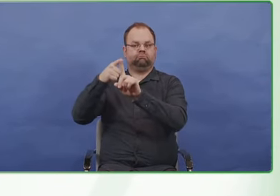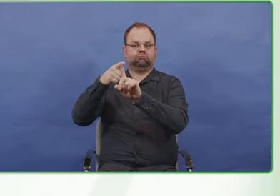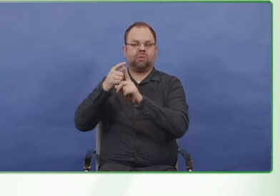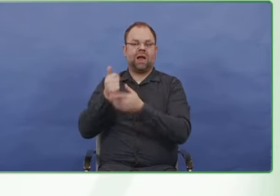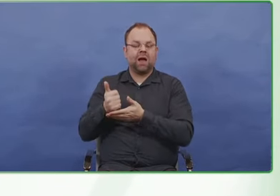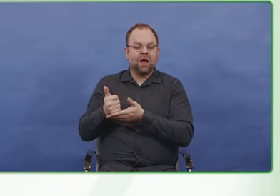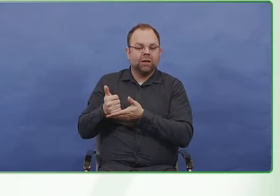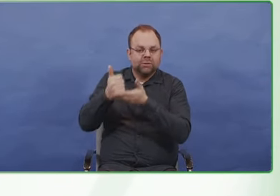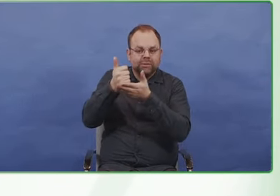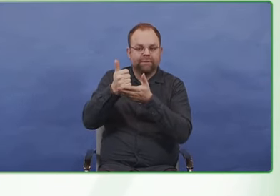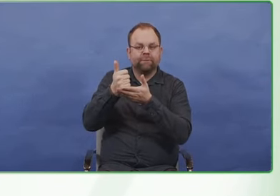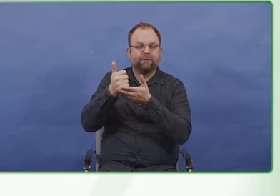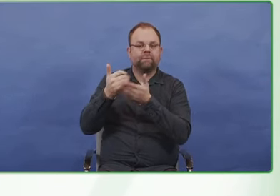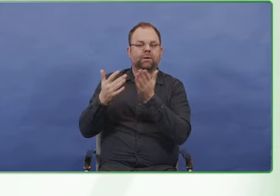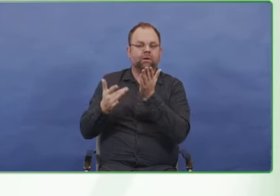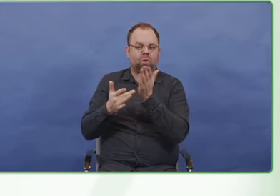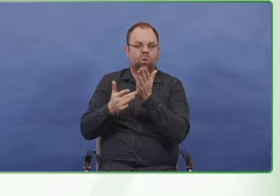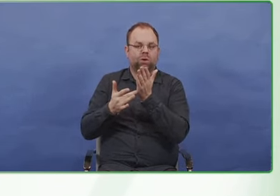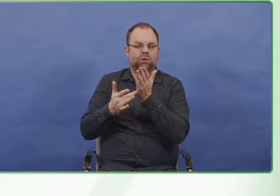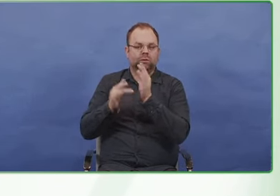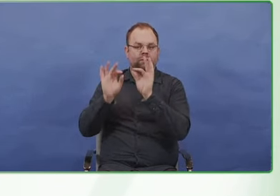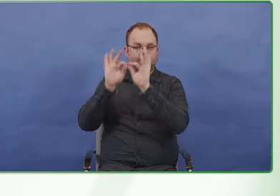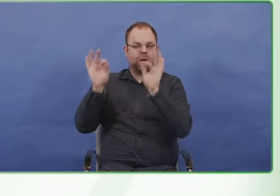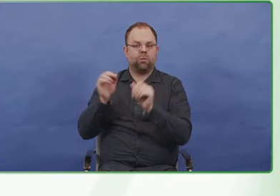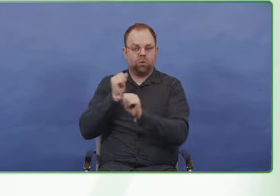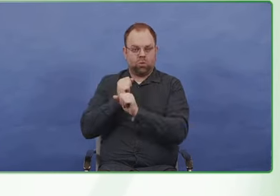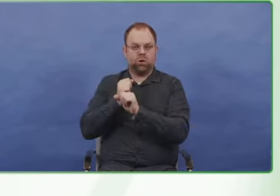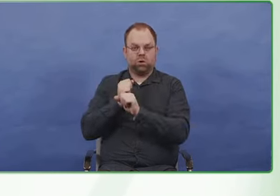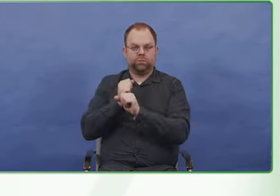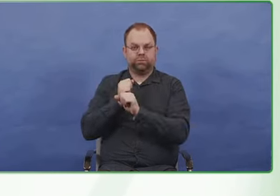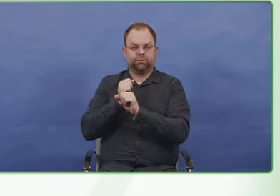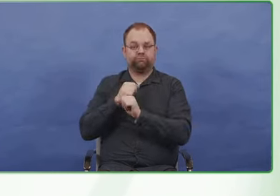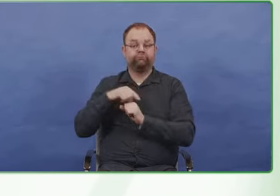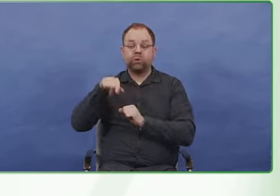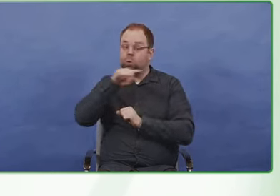ecosystem, which we have. Next slide, please.